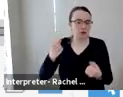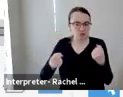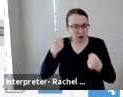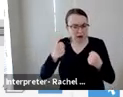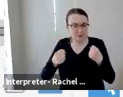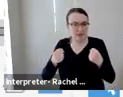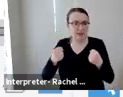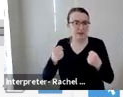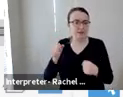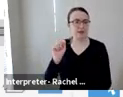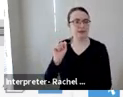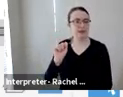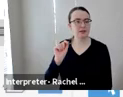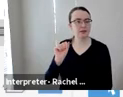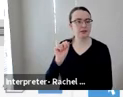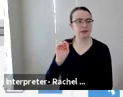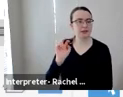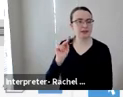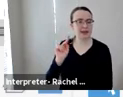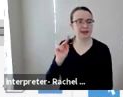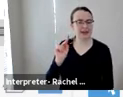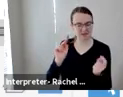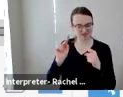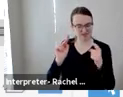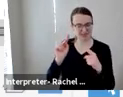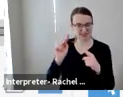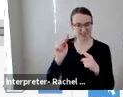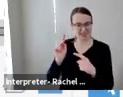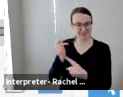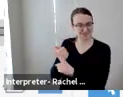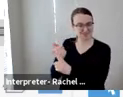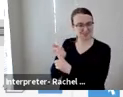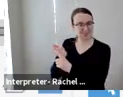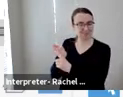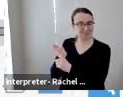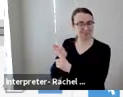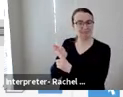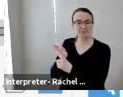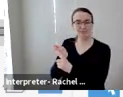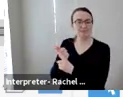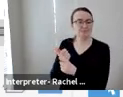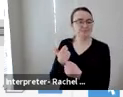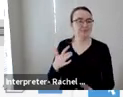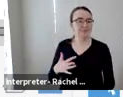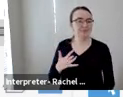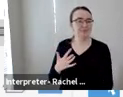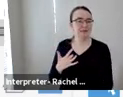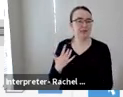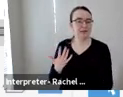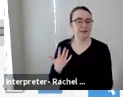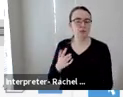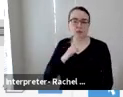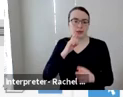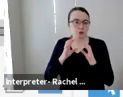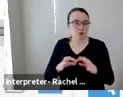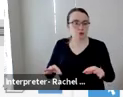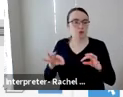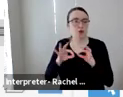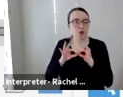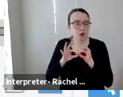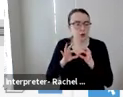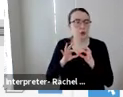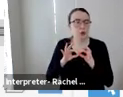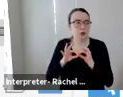but there's an element to tanks that brings up a really critical drawing